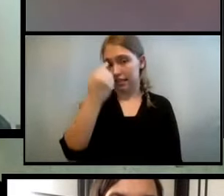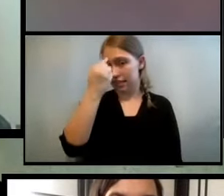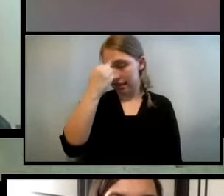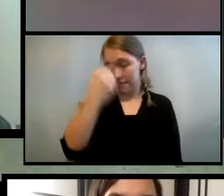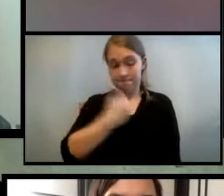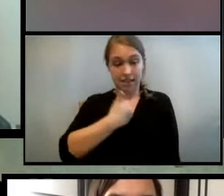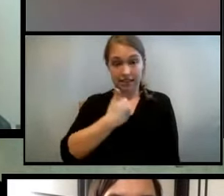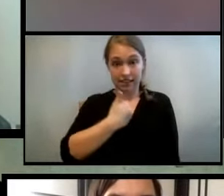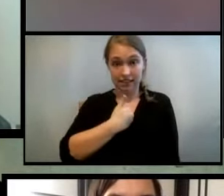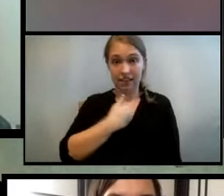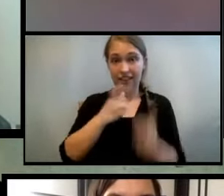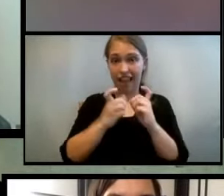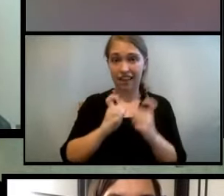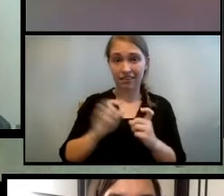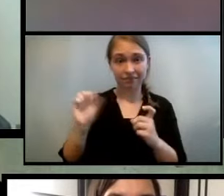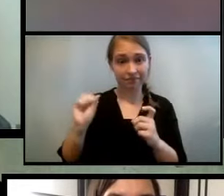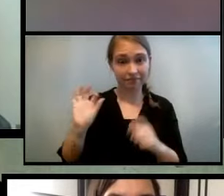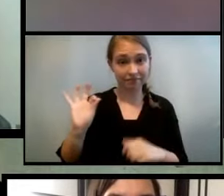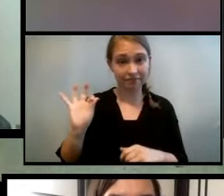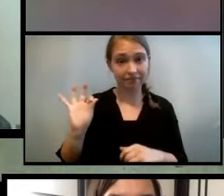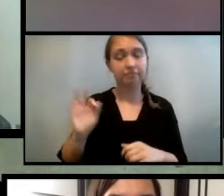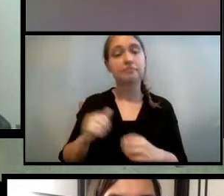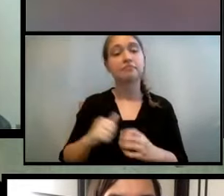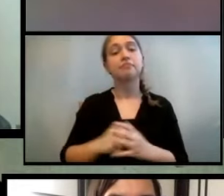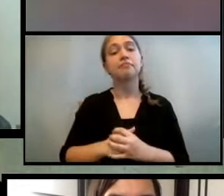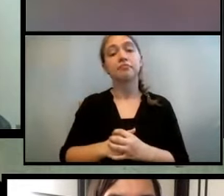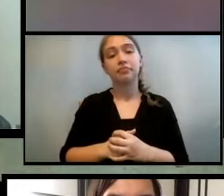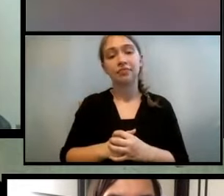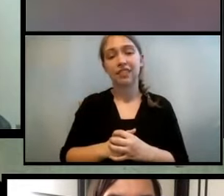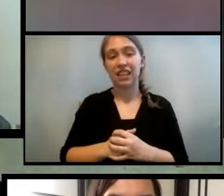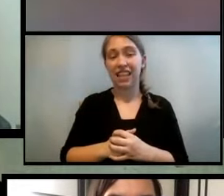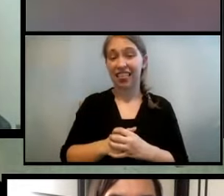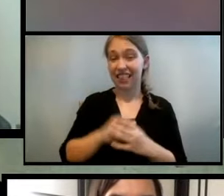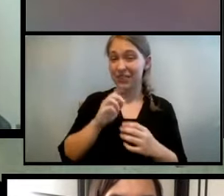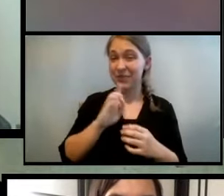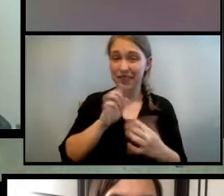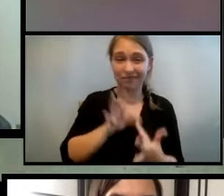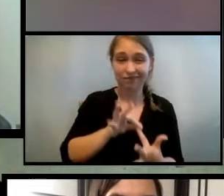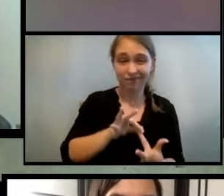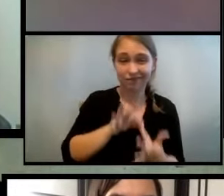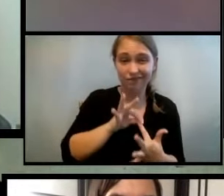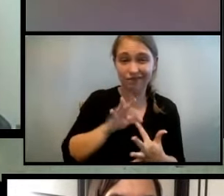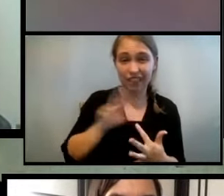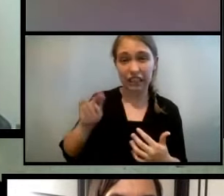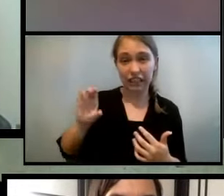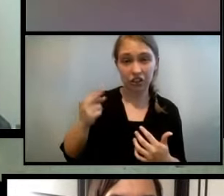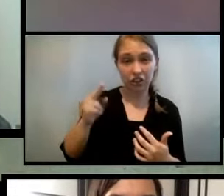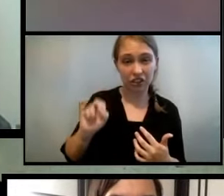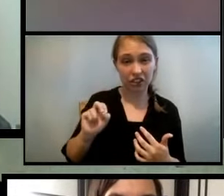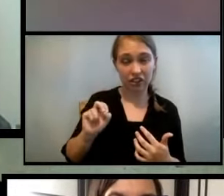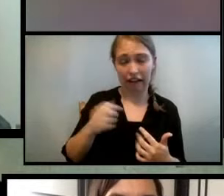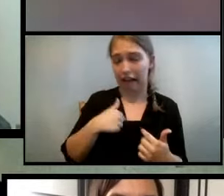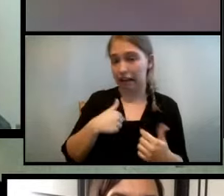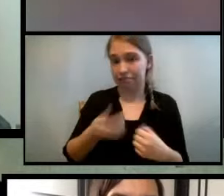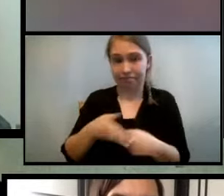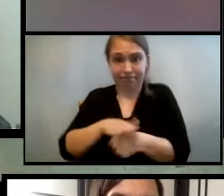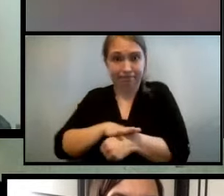speculative editing was basically there was a niche and I ended up filling it. in some real